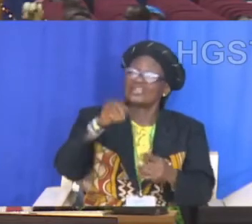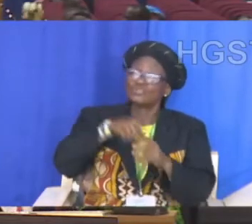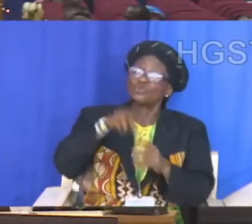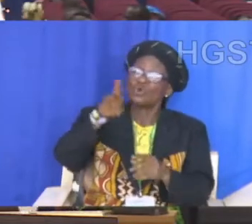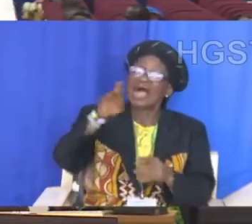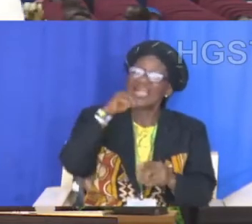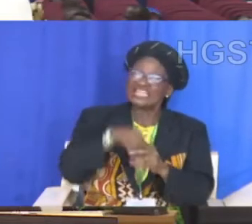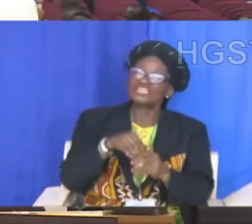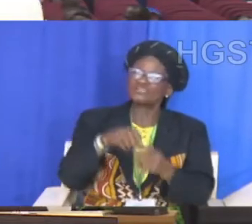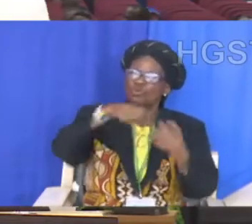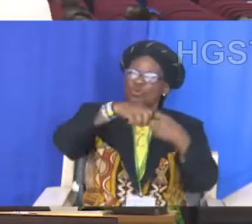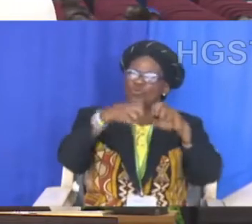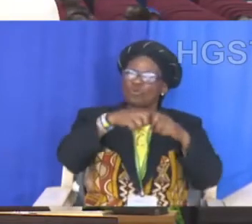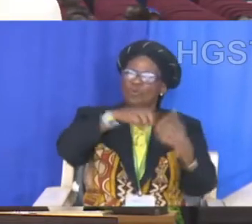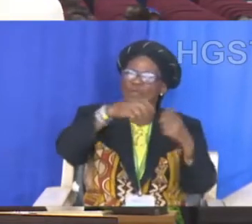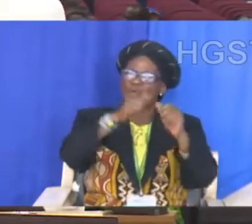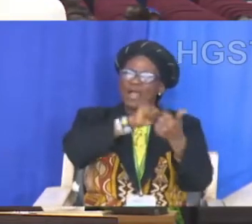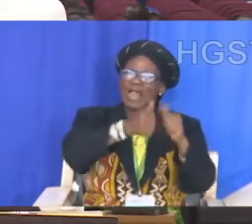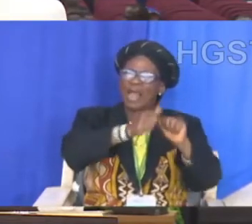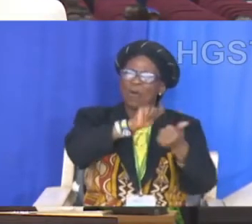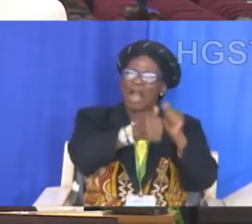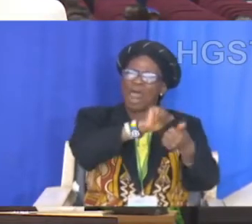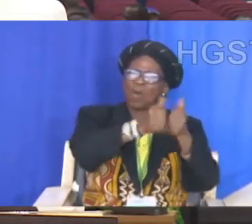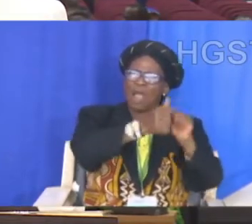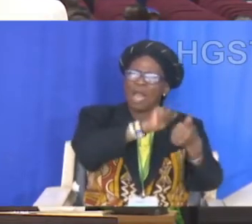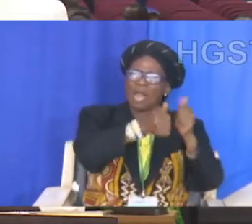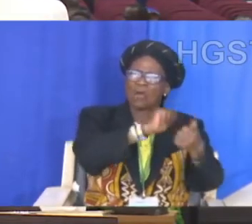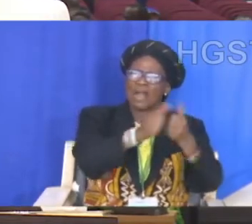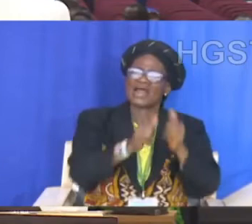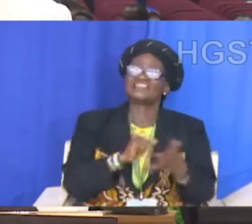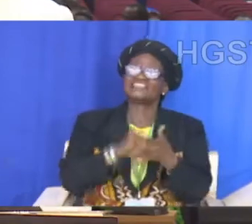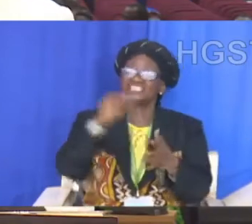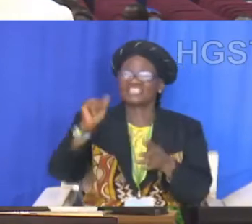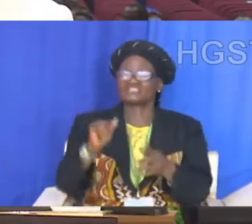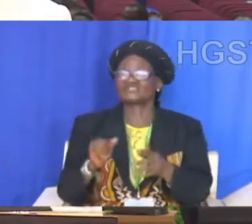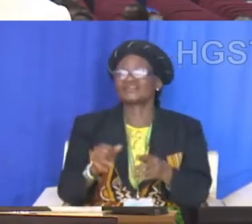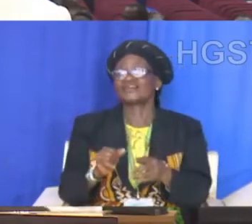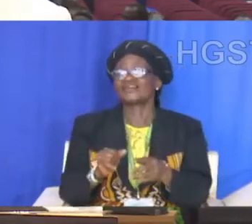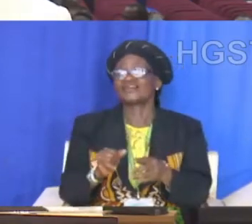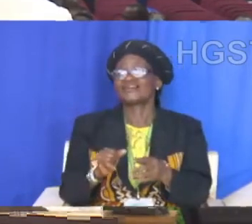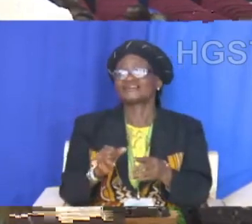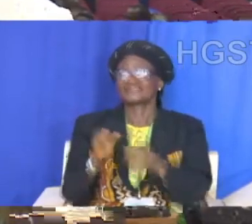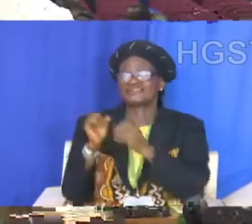It's a very terrible translation, but you get the point.